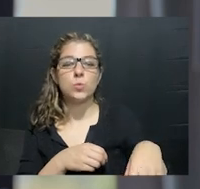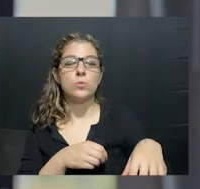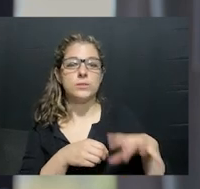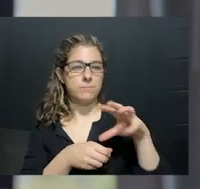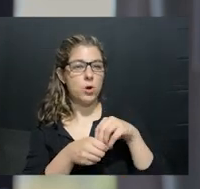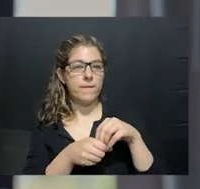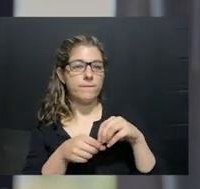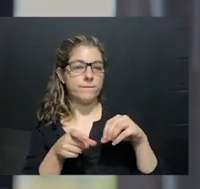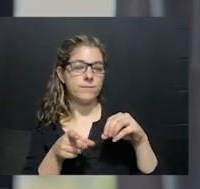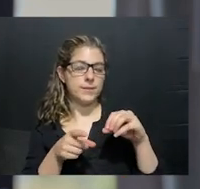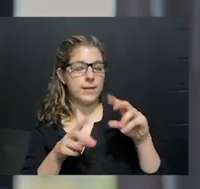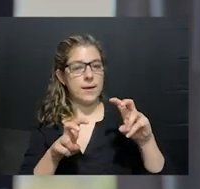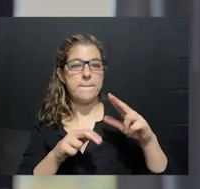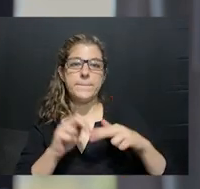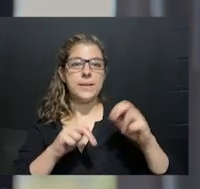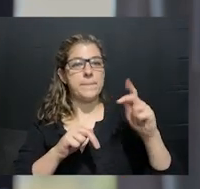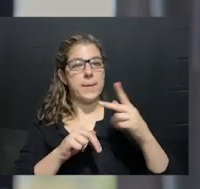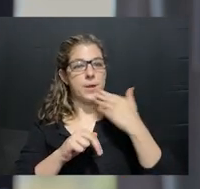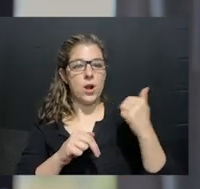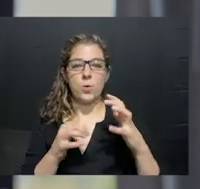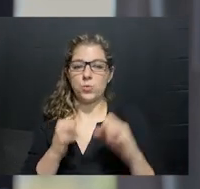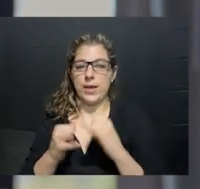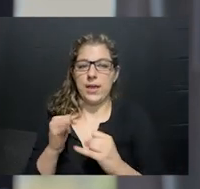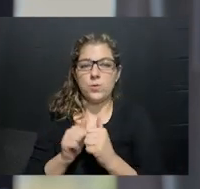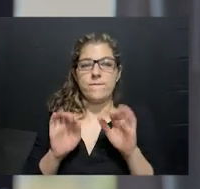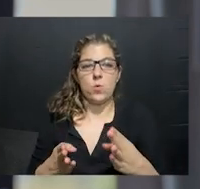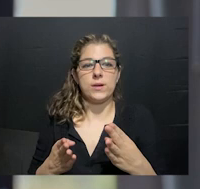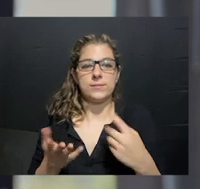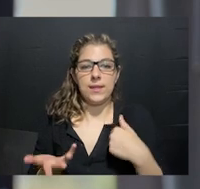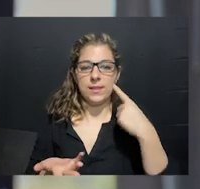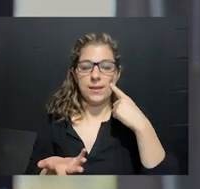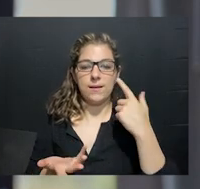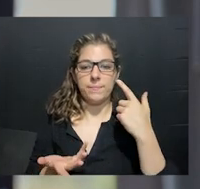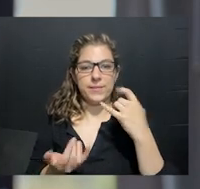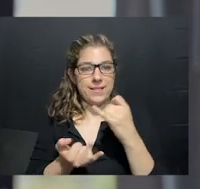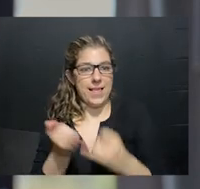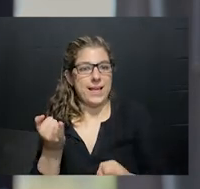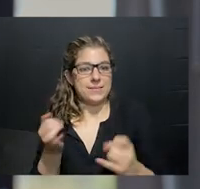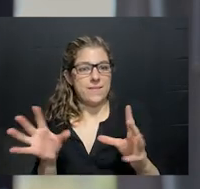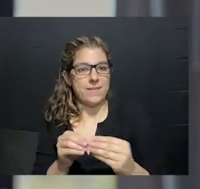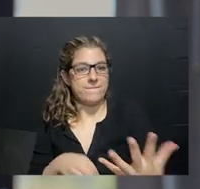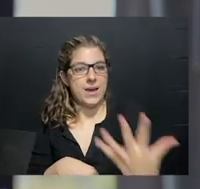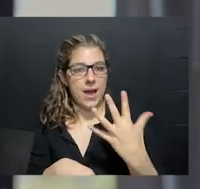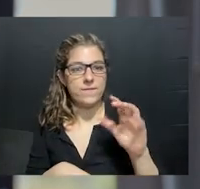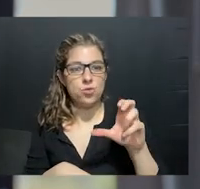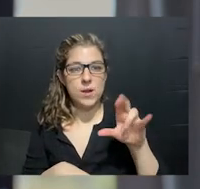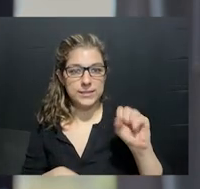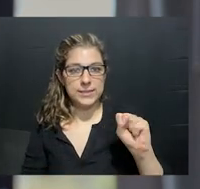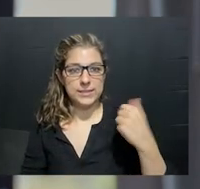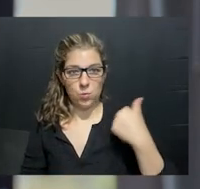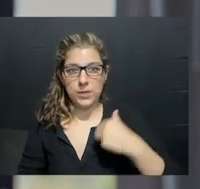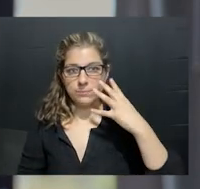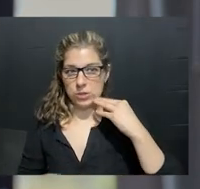as part of the Build Back Better Act. I want to end with a focus on, I think, the last of the five major crises that